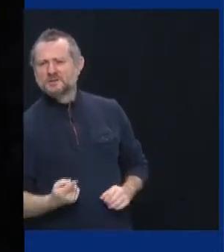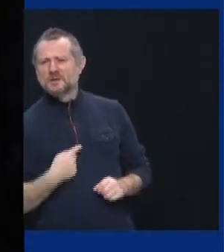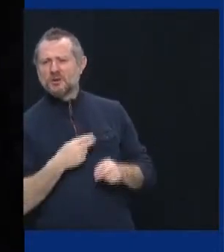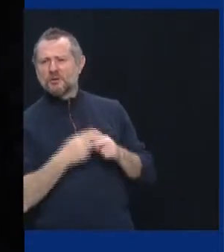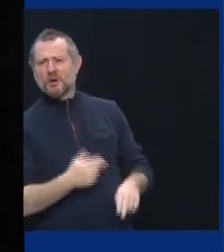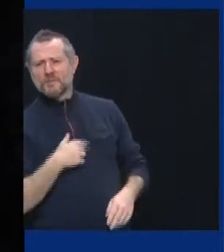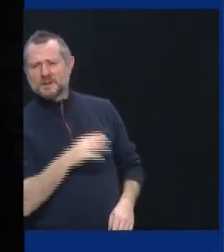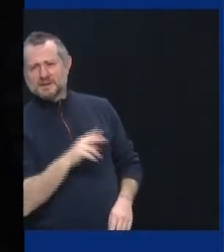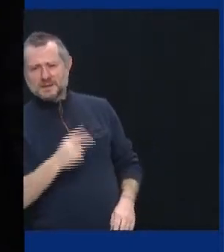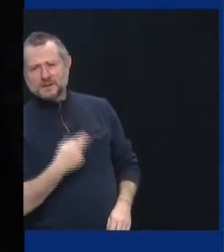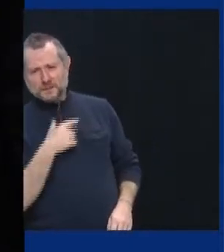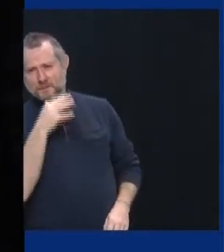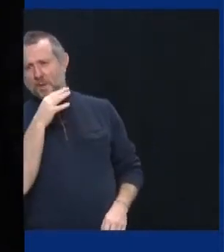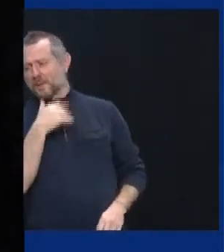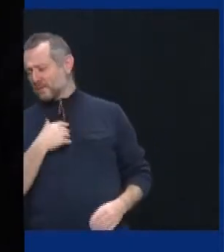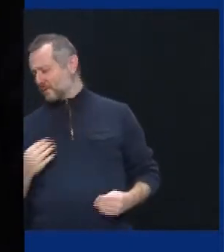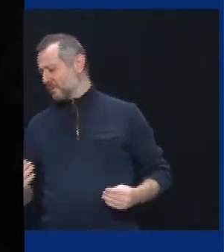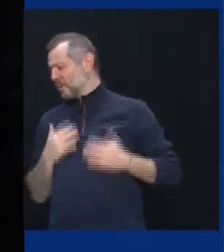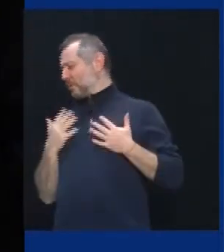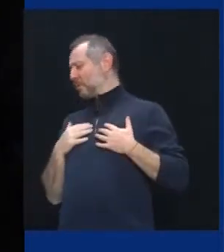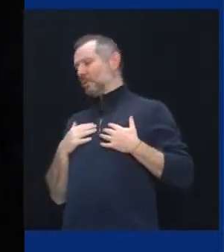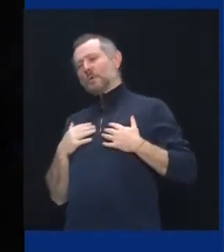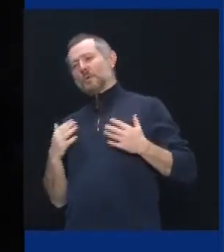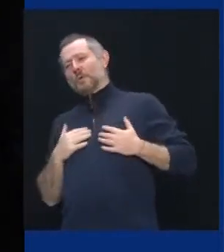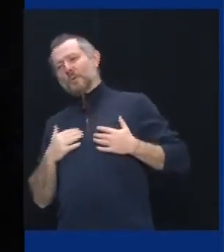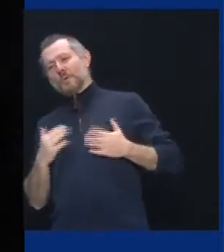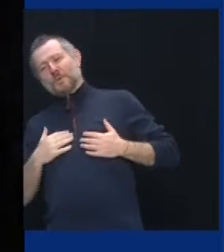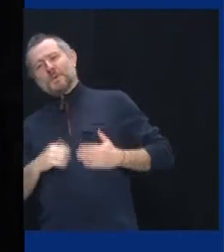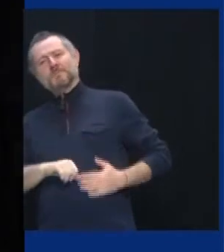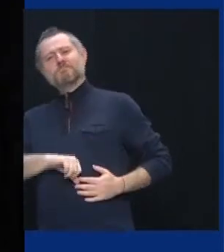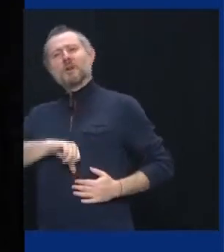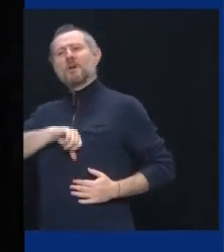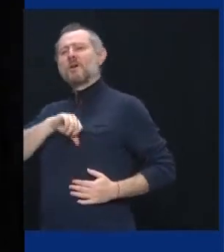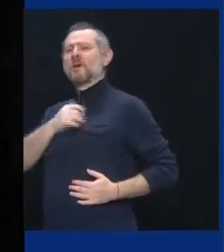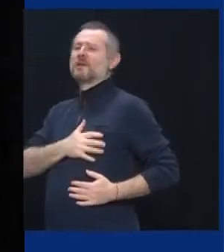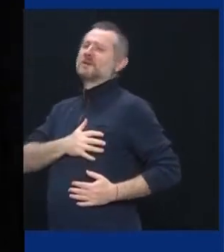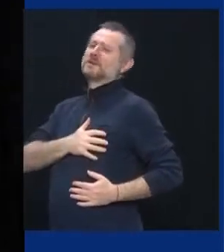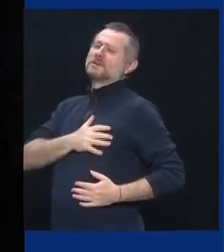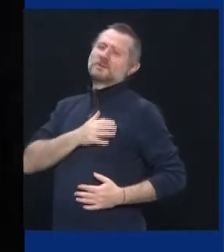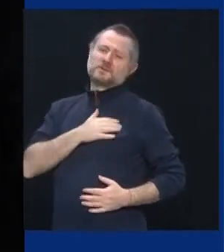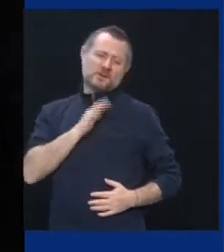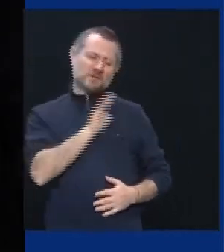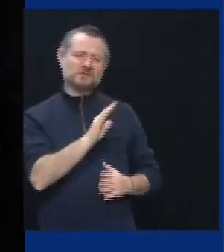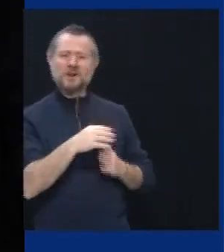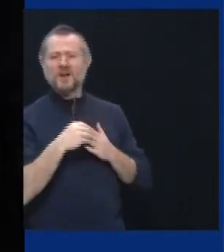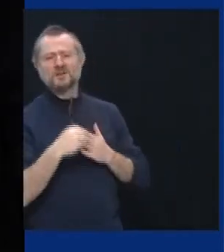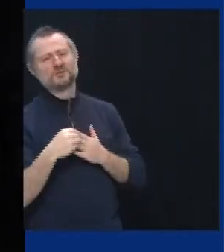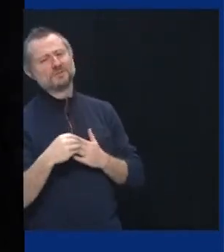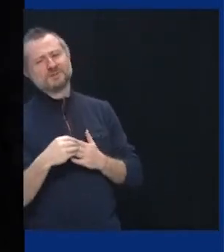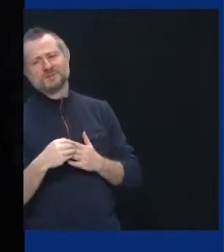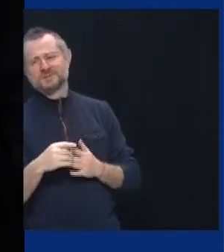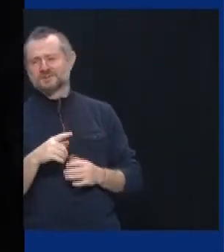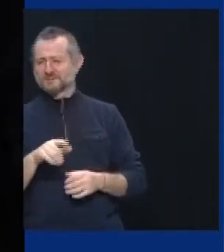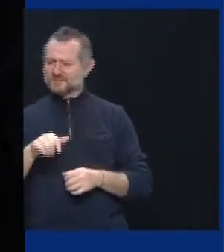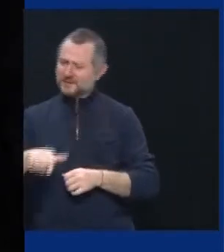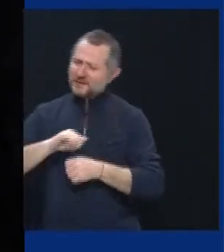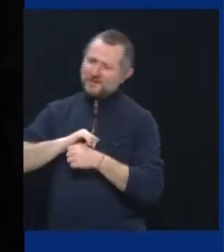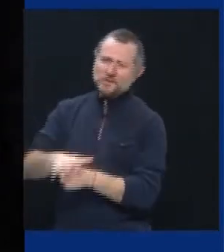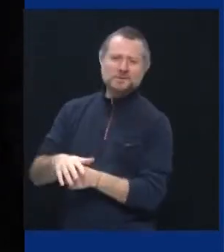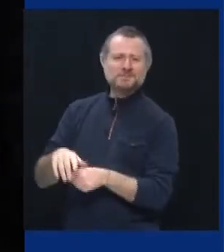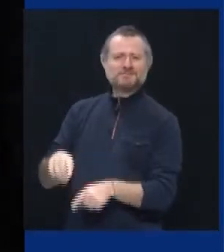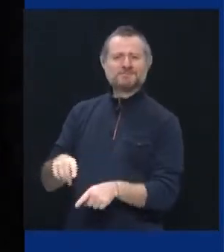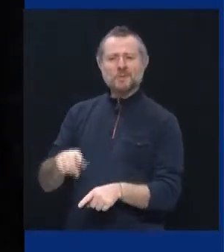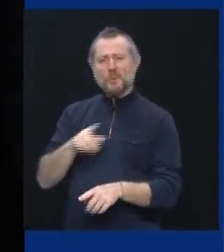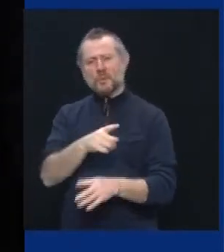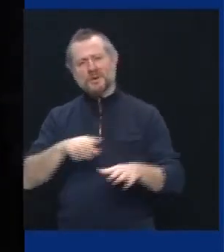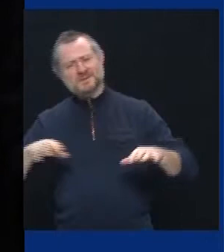mom. I'm proud of all your leadership on COVID and the great things you've done for our